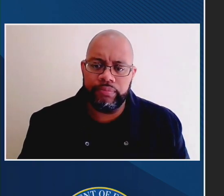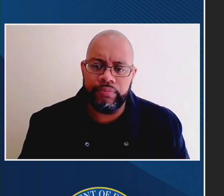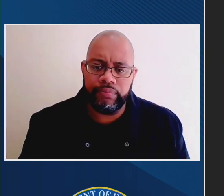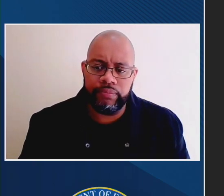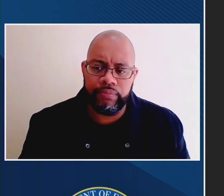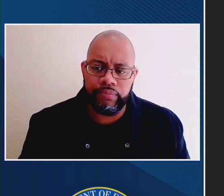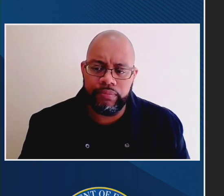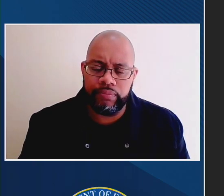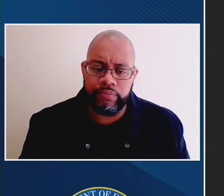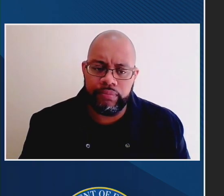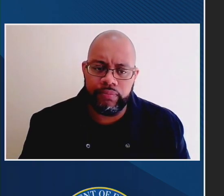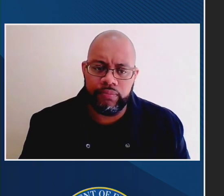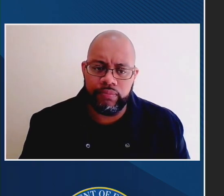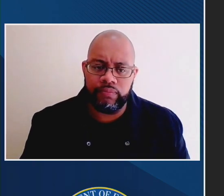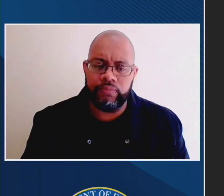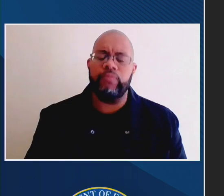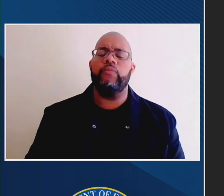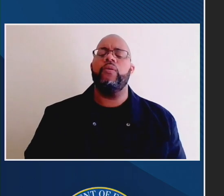Thank you, Hannah.